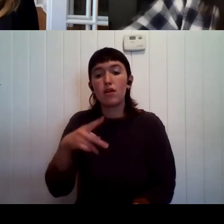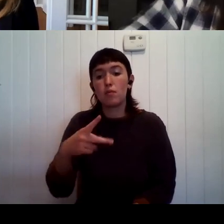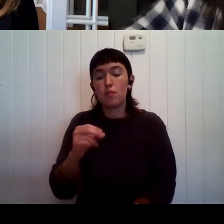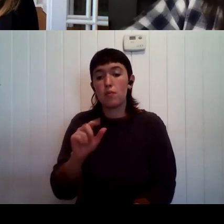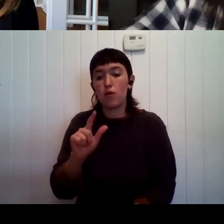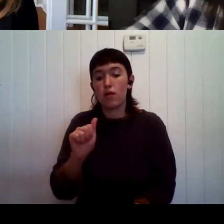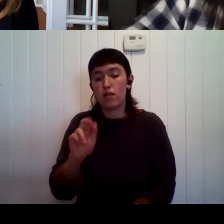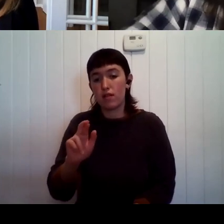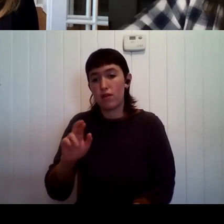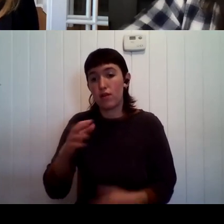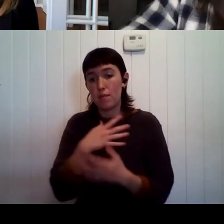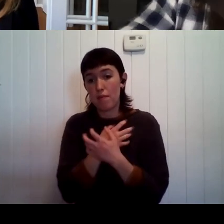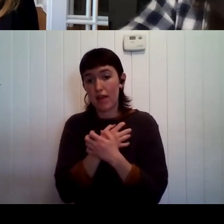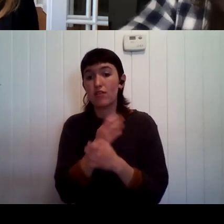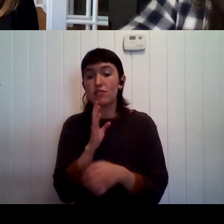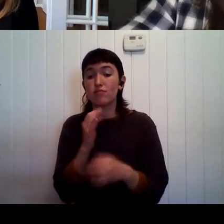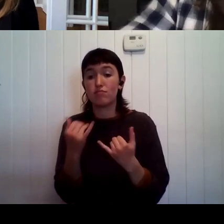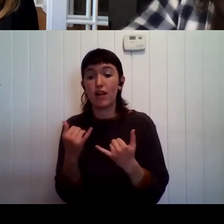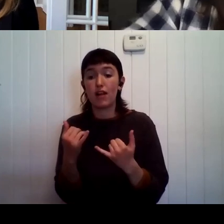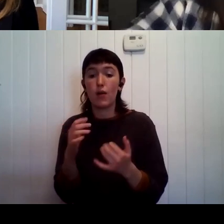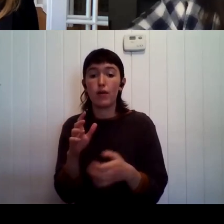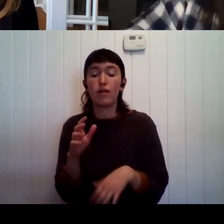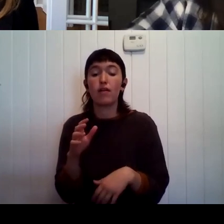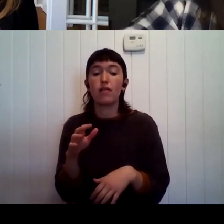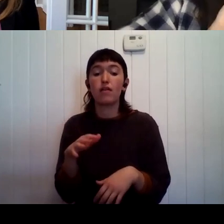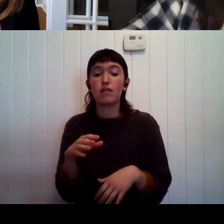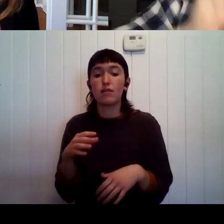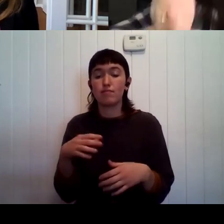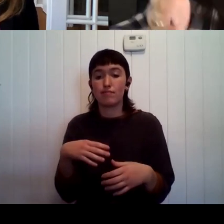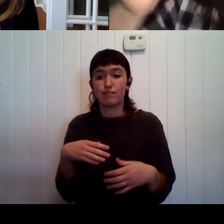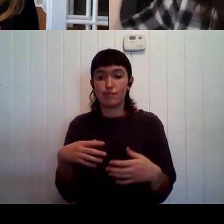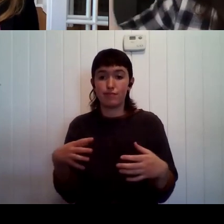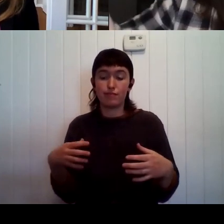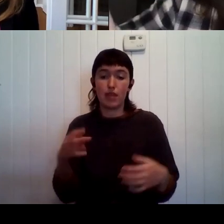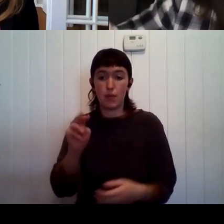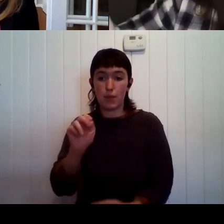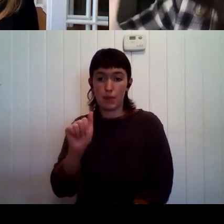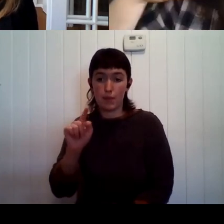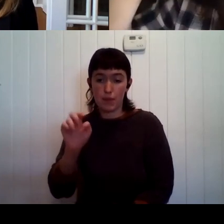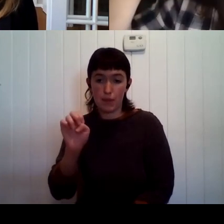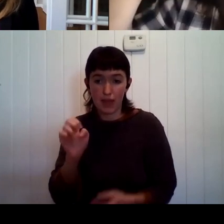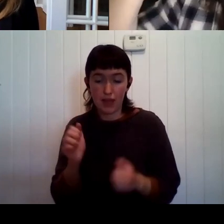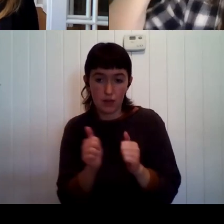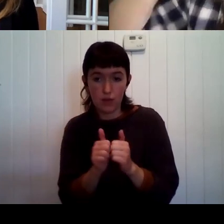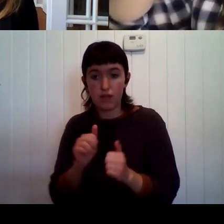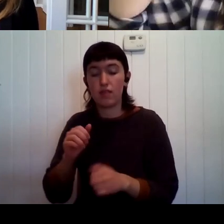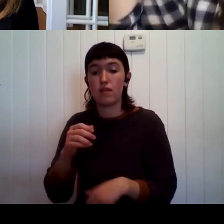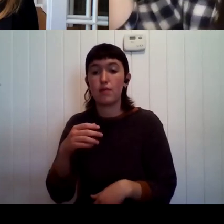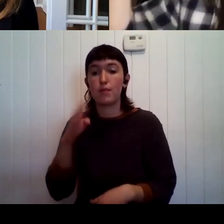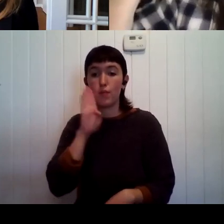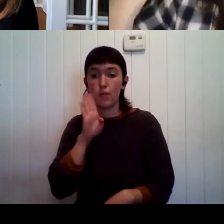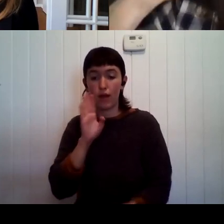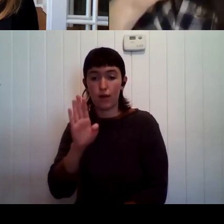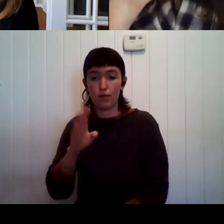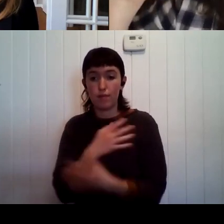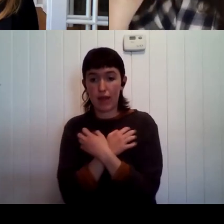I forget what the name of the mixed bear is, but sometimes, and this is also what happened with the Neanderthals. So back